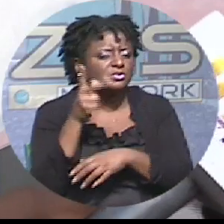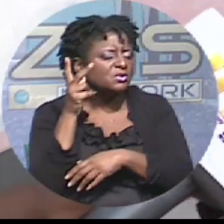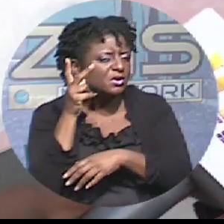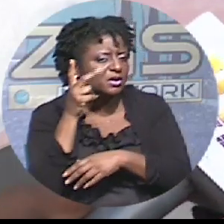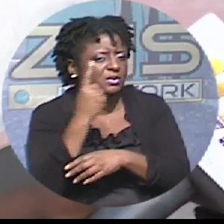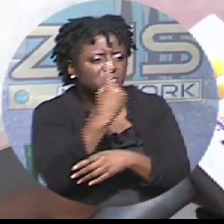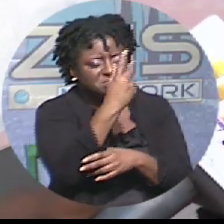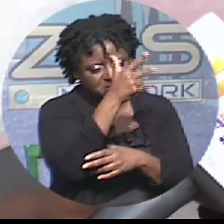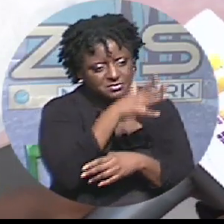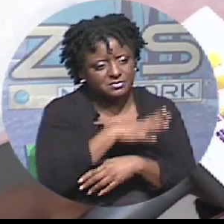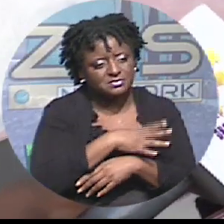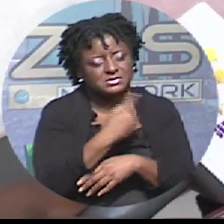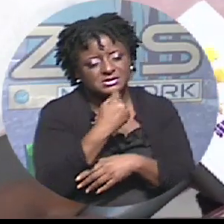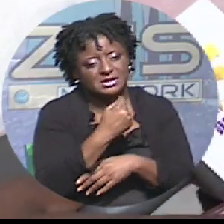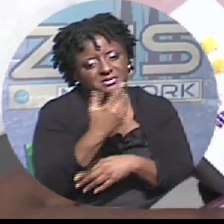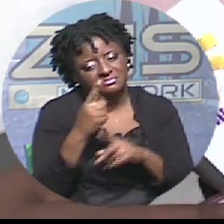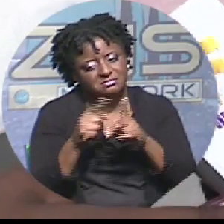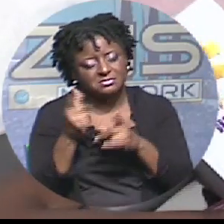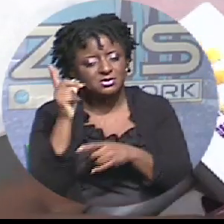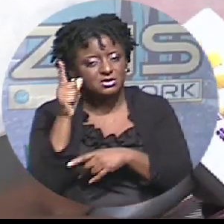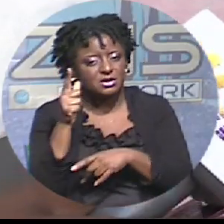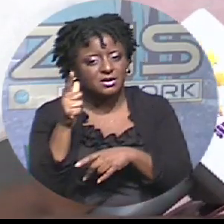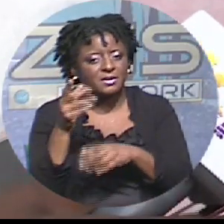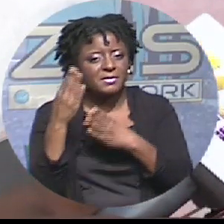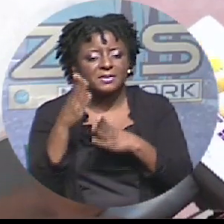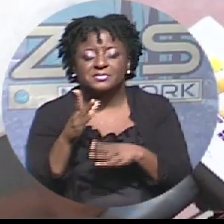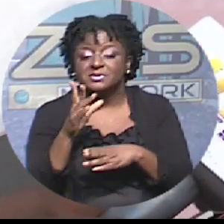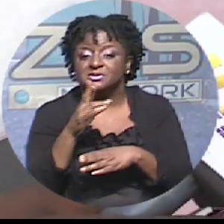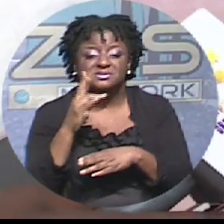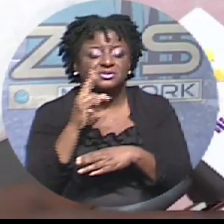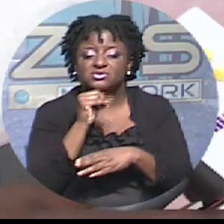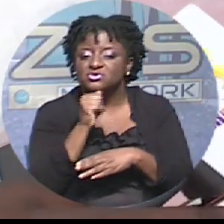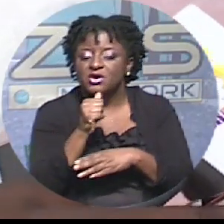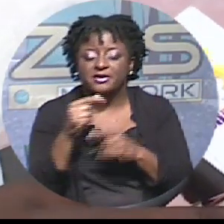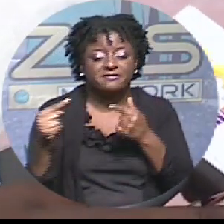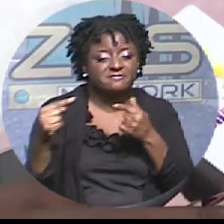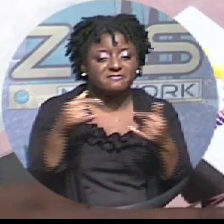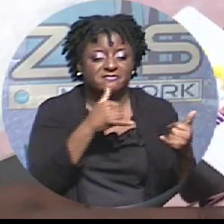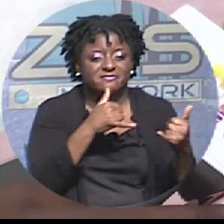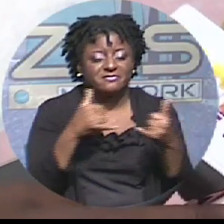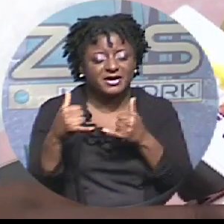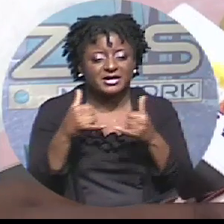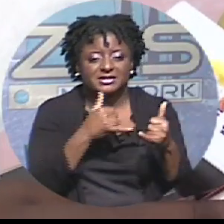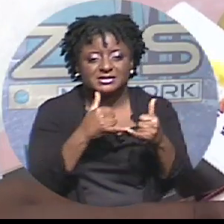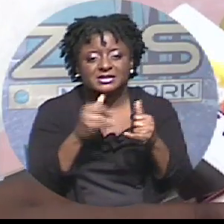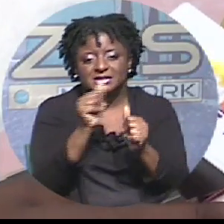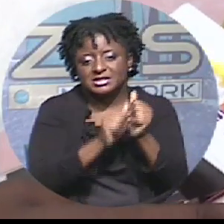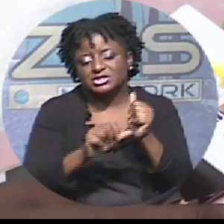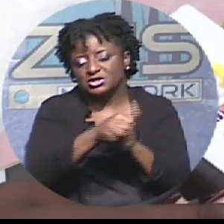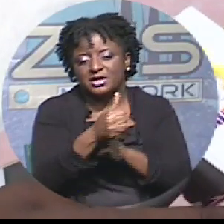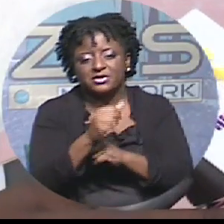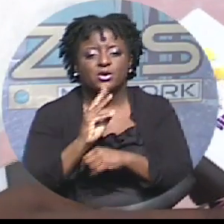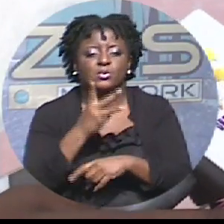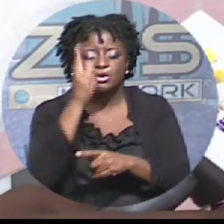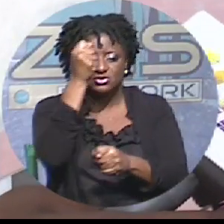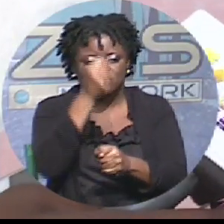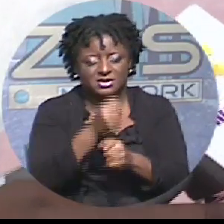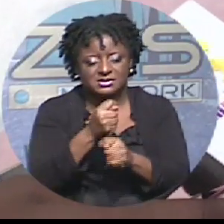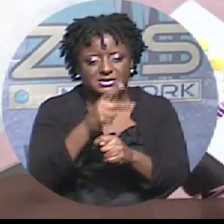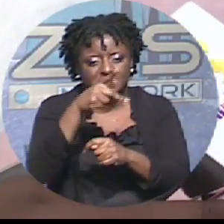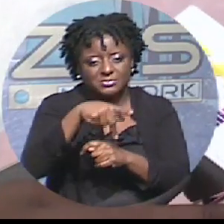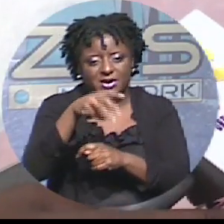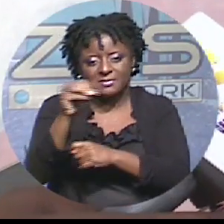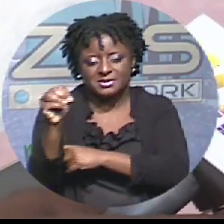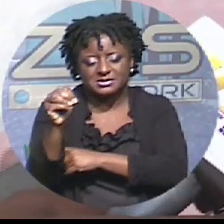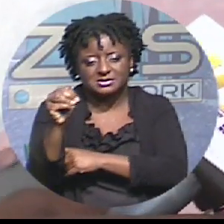certain gentleman say that, look, Bahamians, we're not fighting each other. We trusted the Prime Minister when he said he